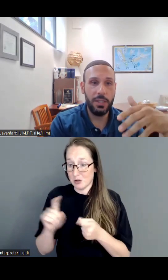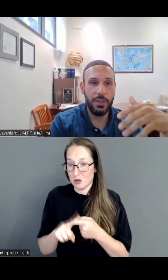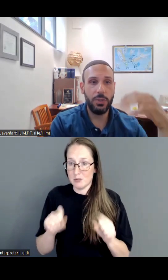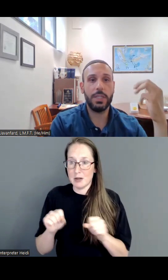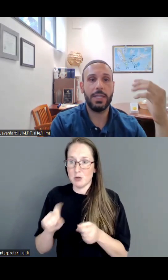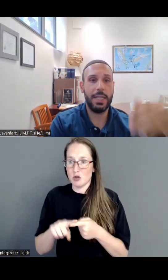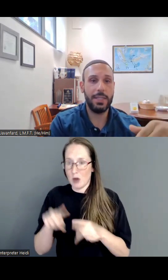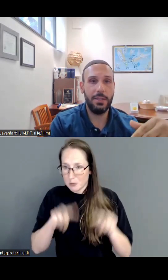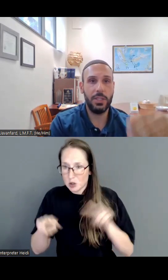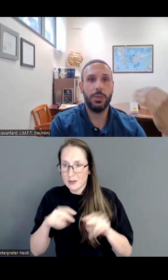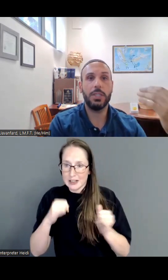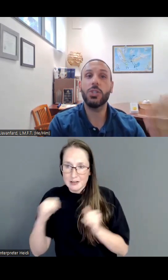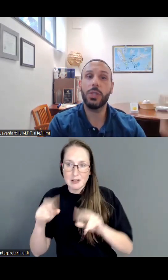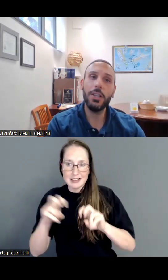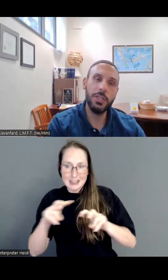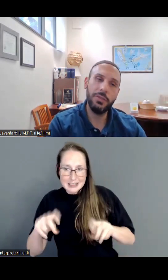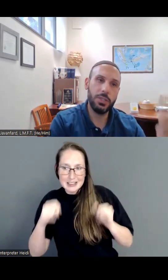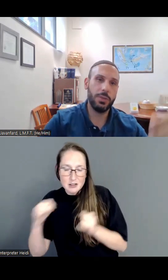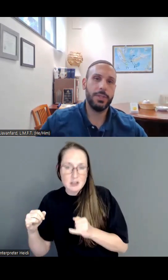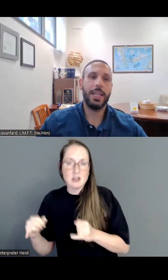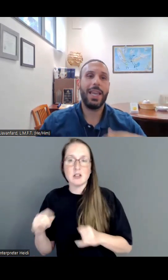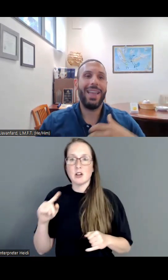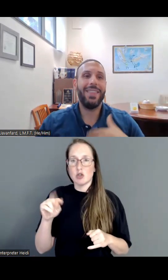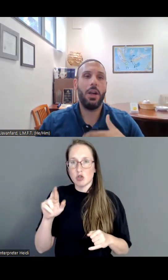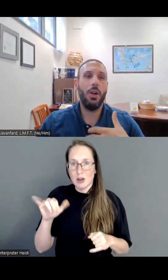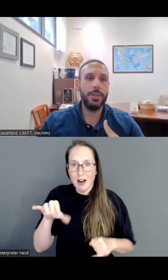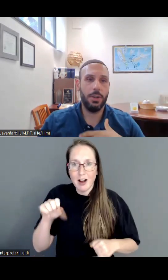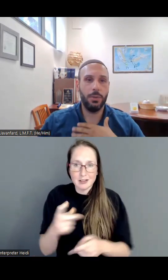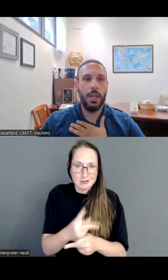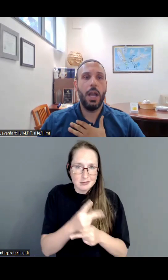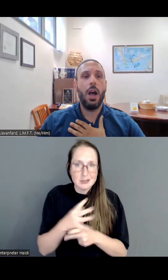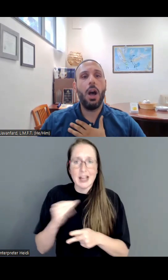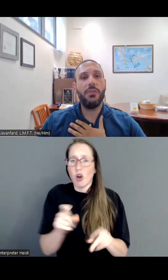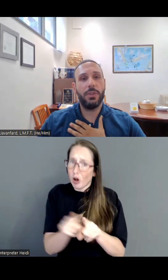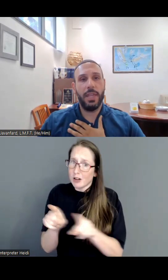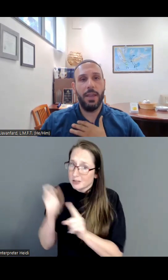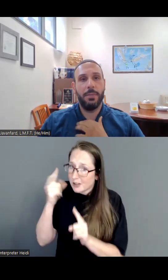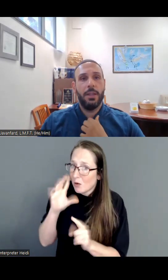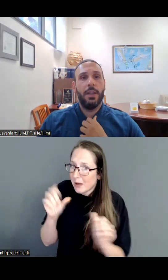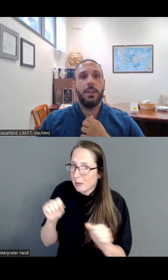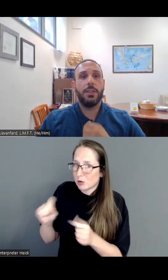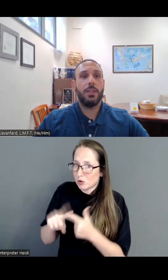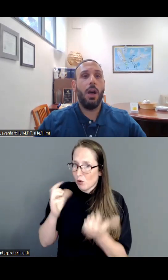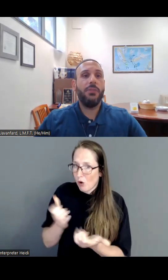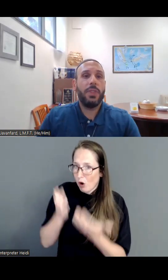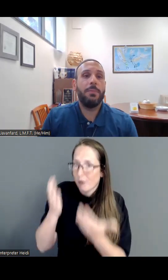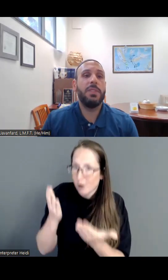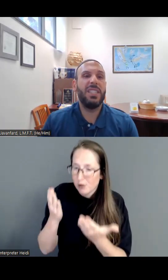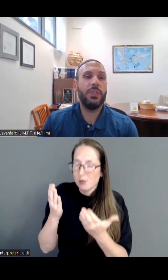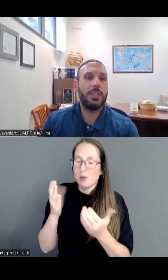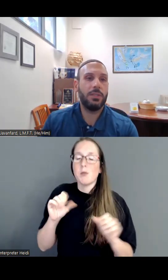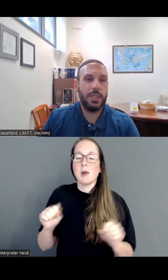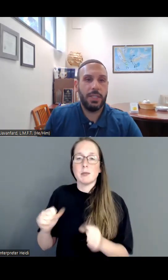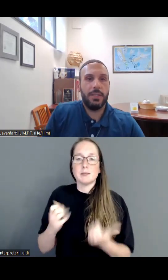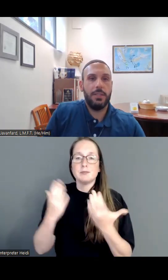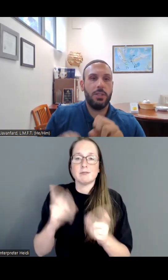observe individuals, assess individuals, triage individuals, and then also offer them